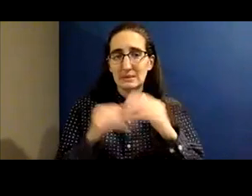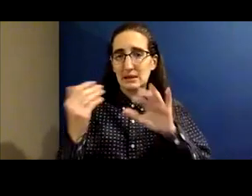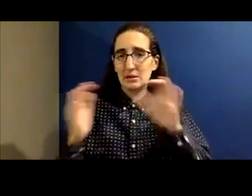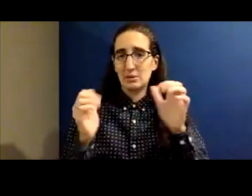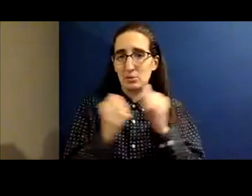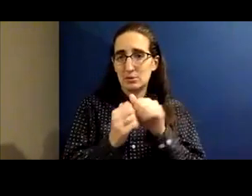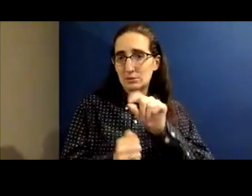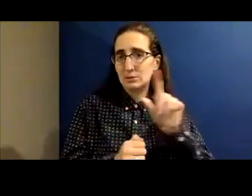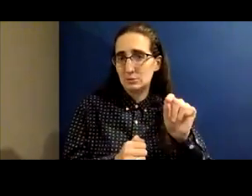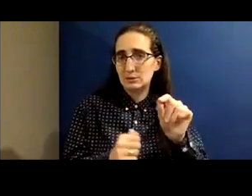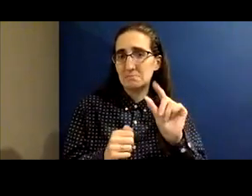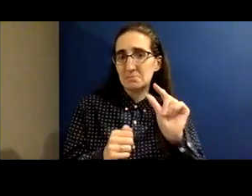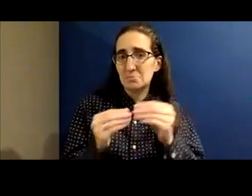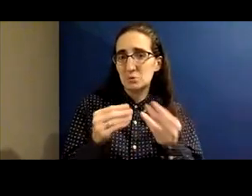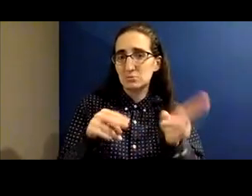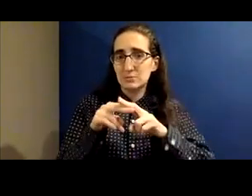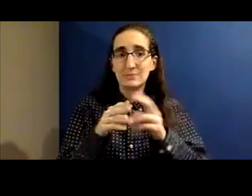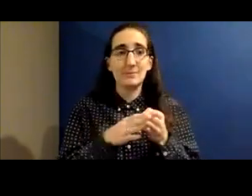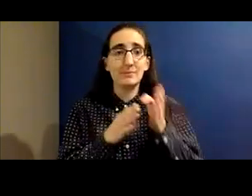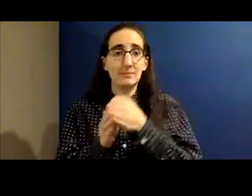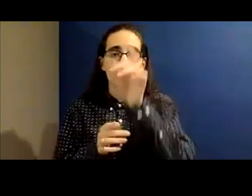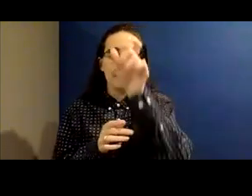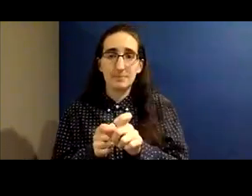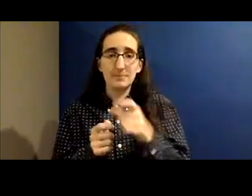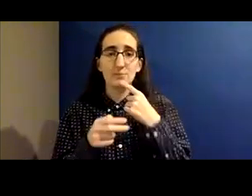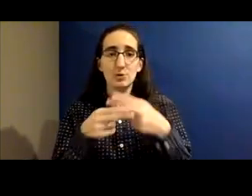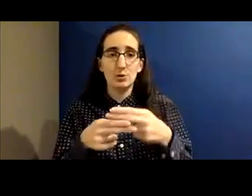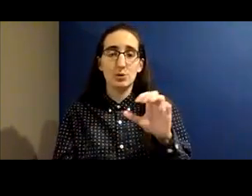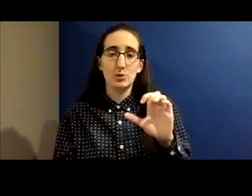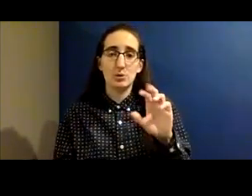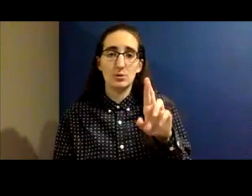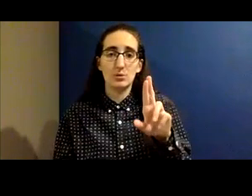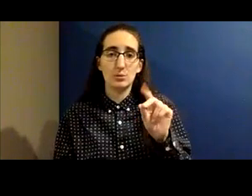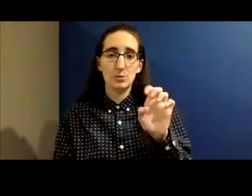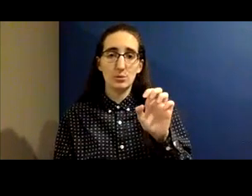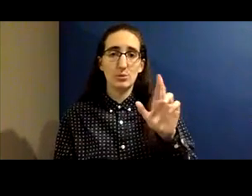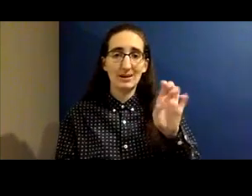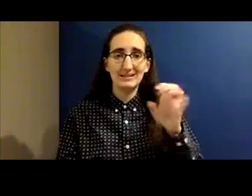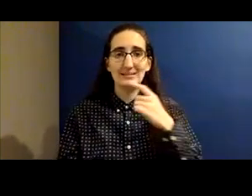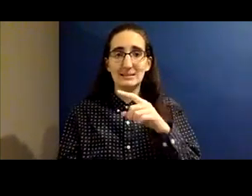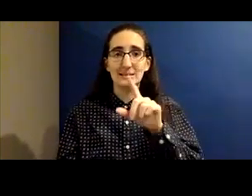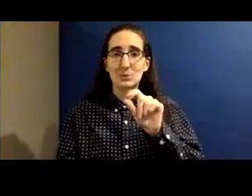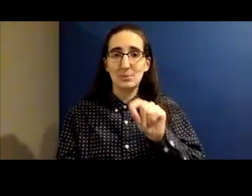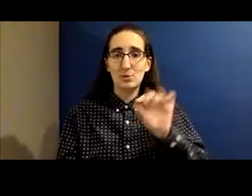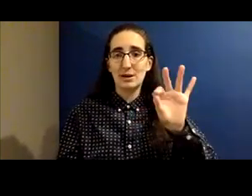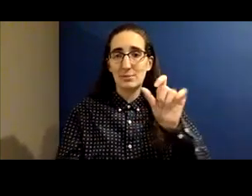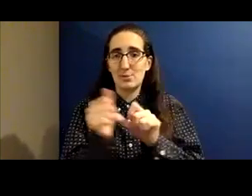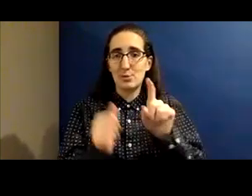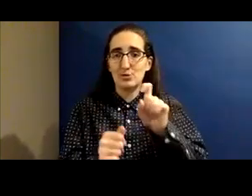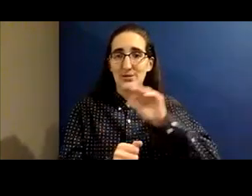2020. The next column, we see a crude rate. And we see those 20.9 per